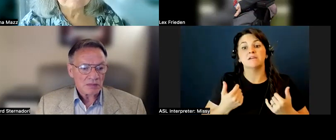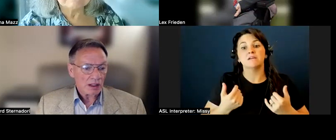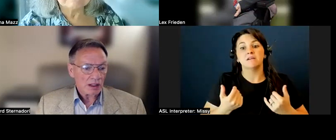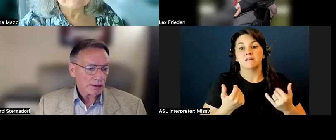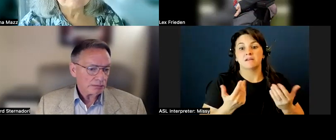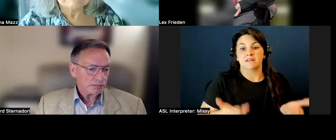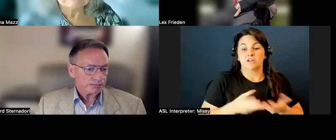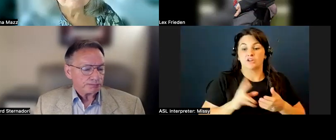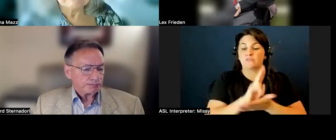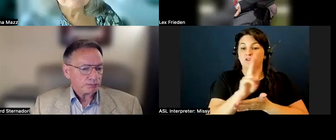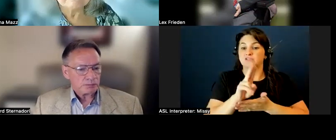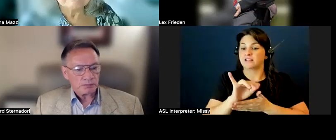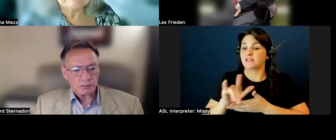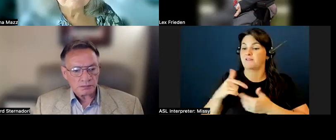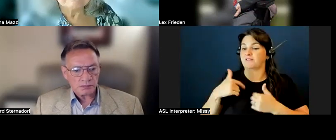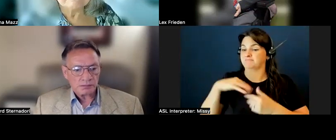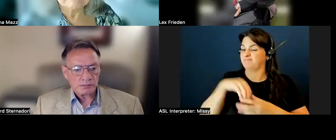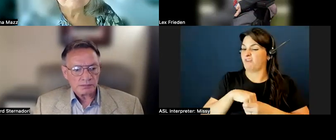at the University of Illinois, and,